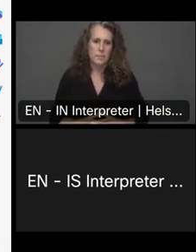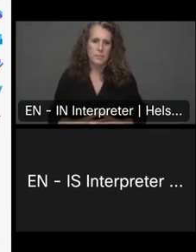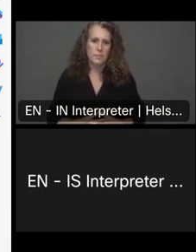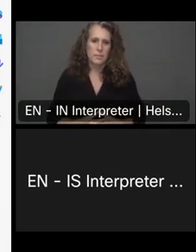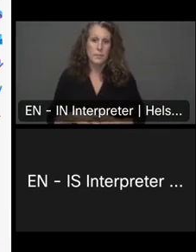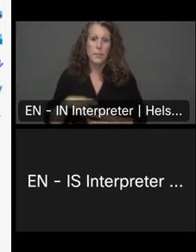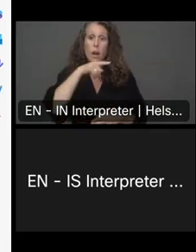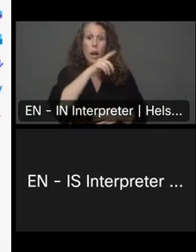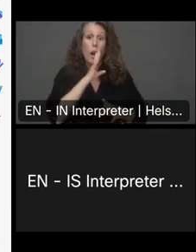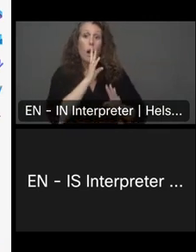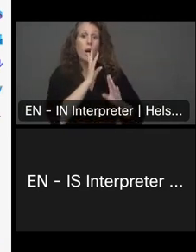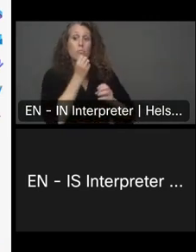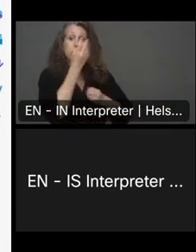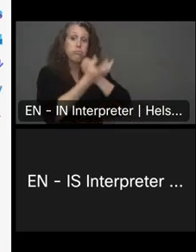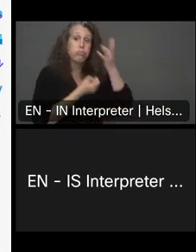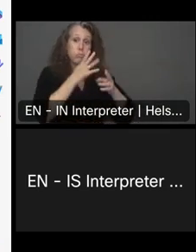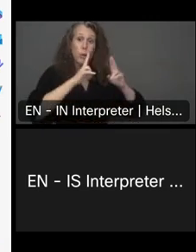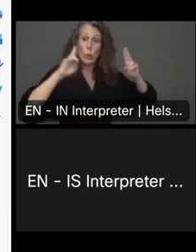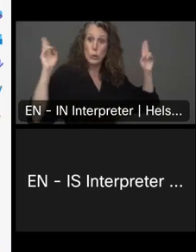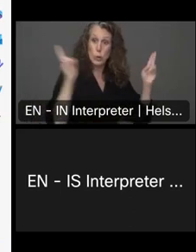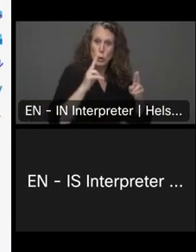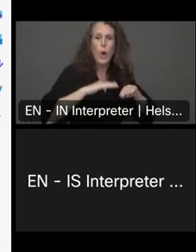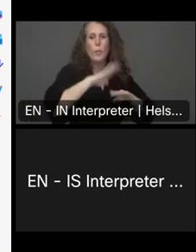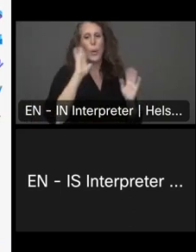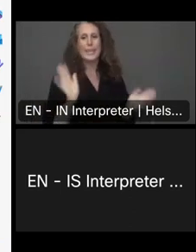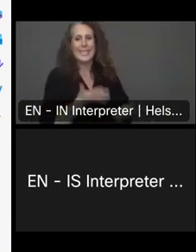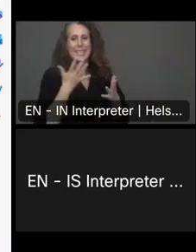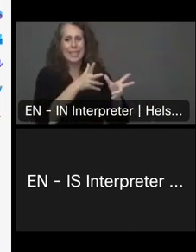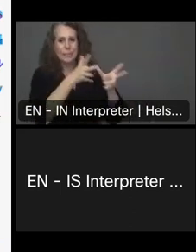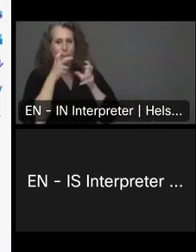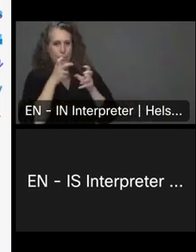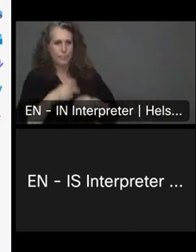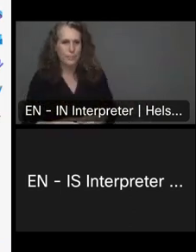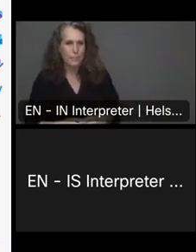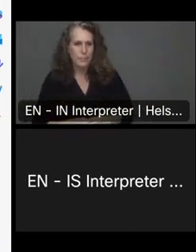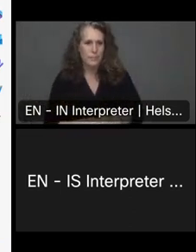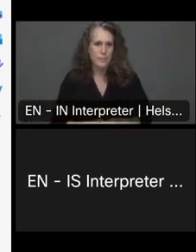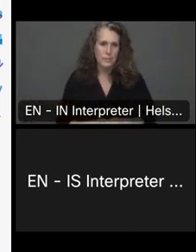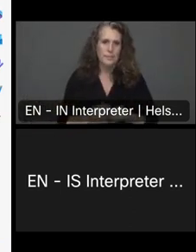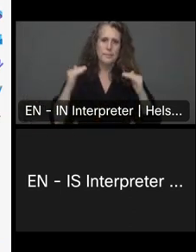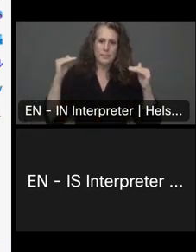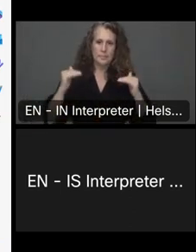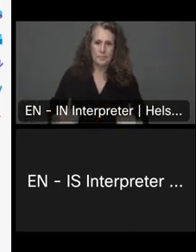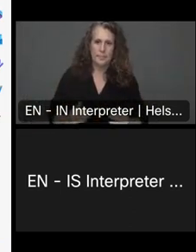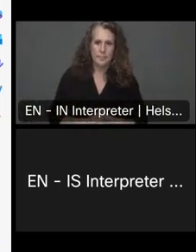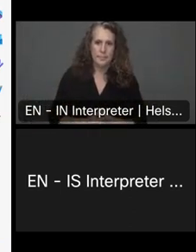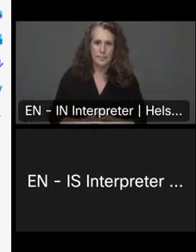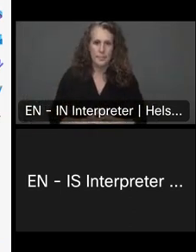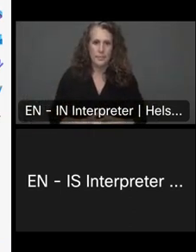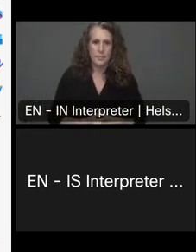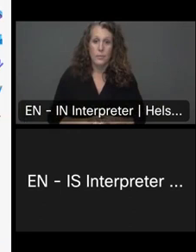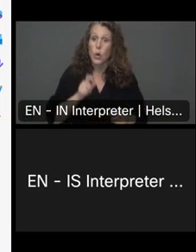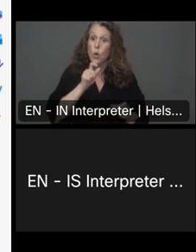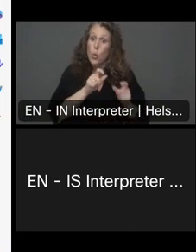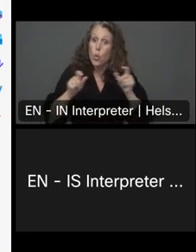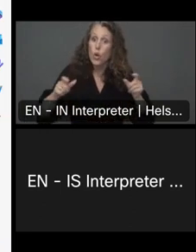easier. But I want to call attention to Darwin's addendum. Beyond the more important causes of the survival of words and grammatical forms,